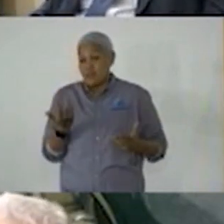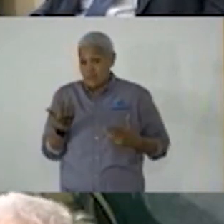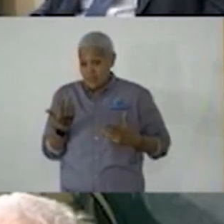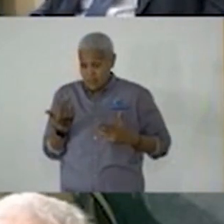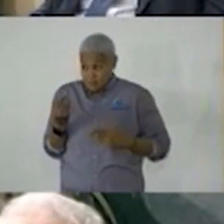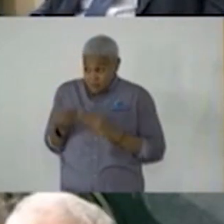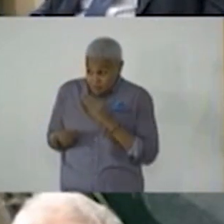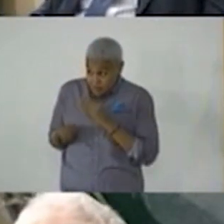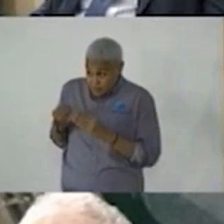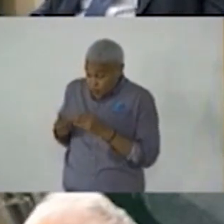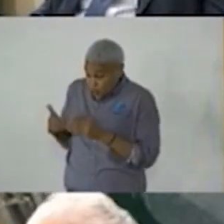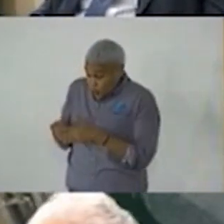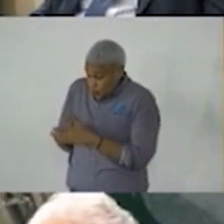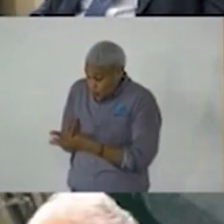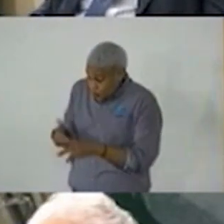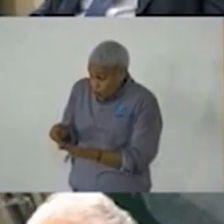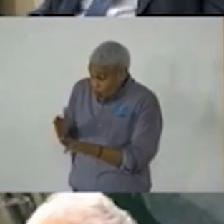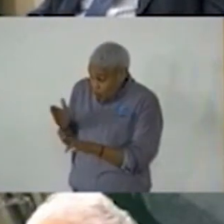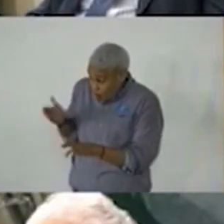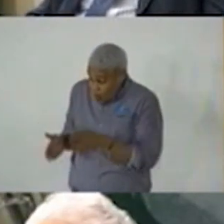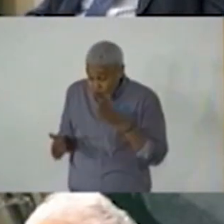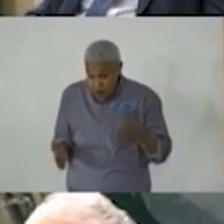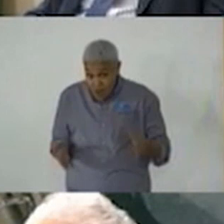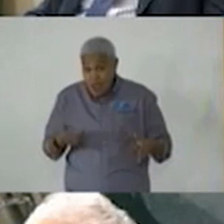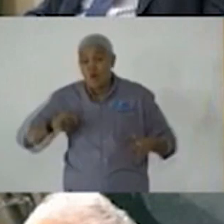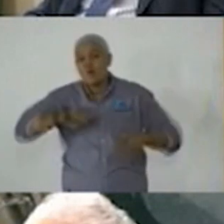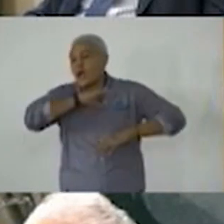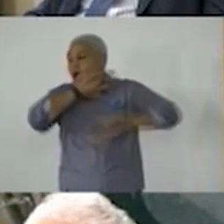out the new roads, we build